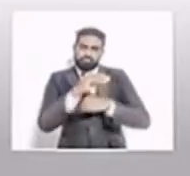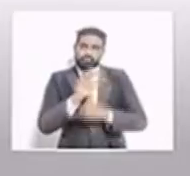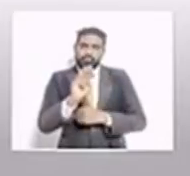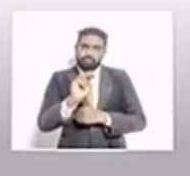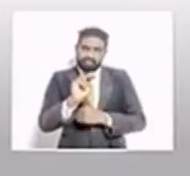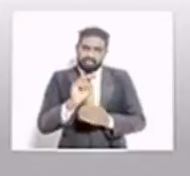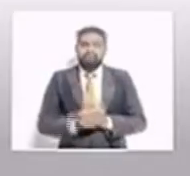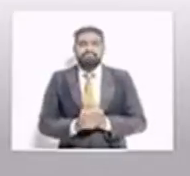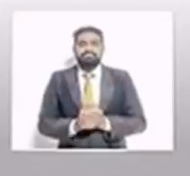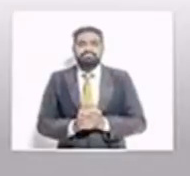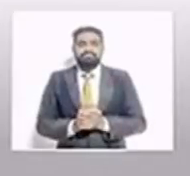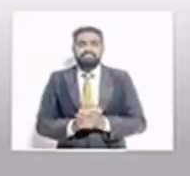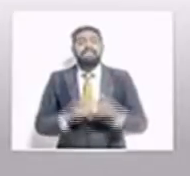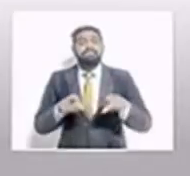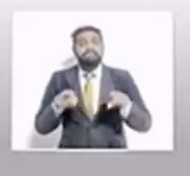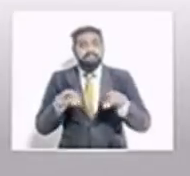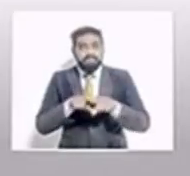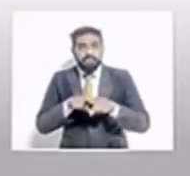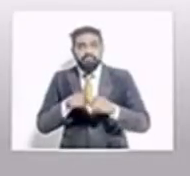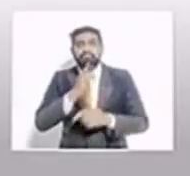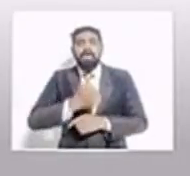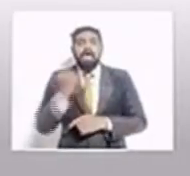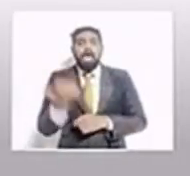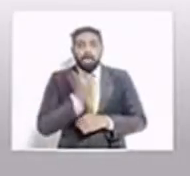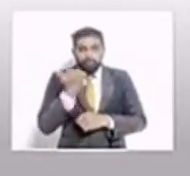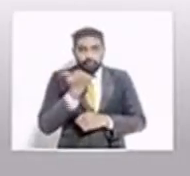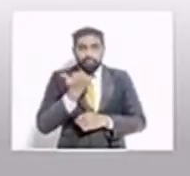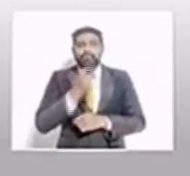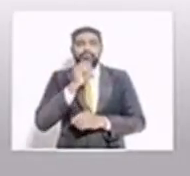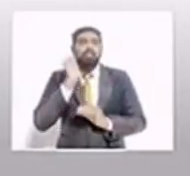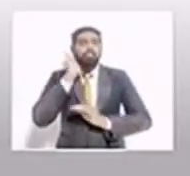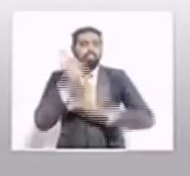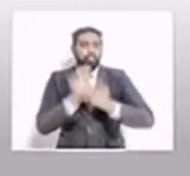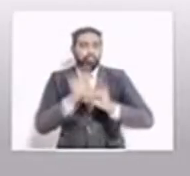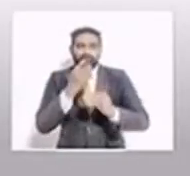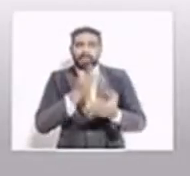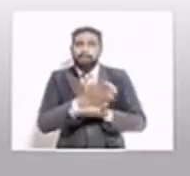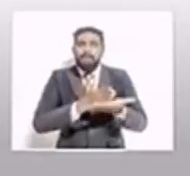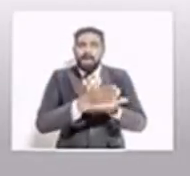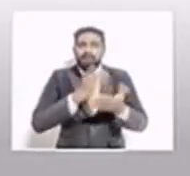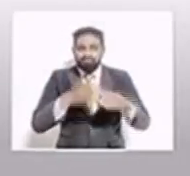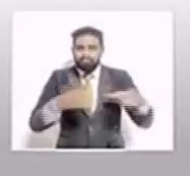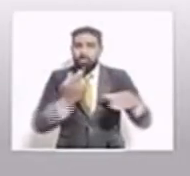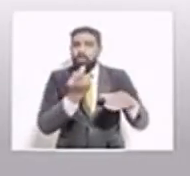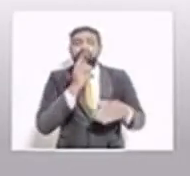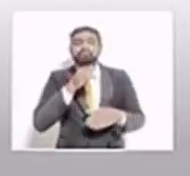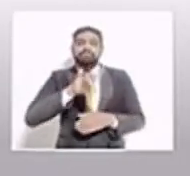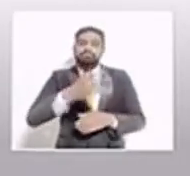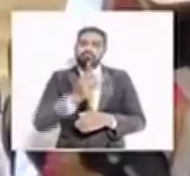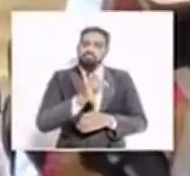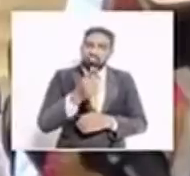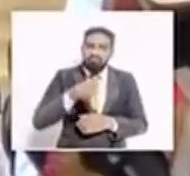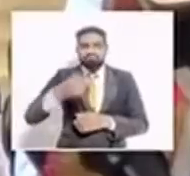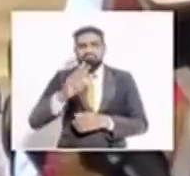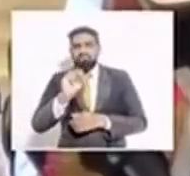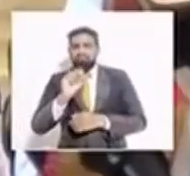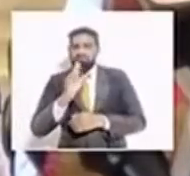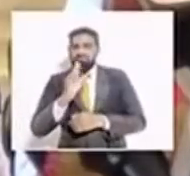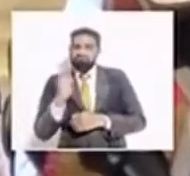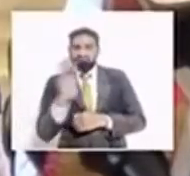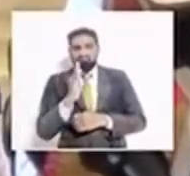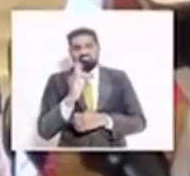the new price of a loaf of bread will be between 110 and 130 rupees.